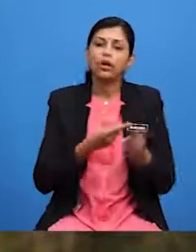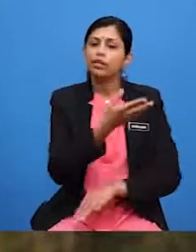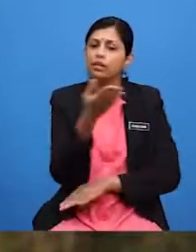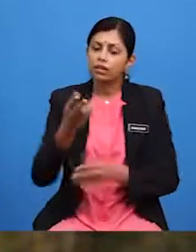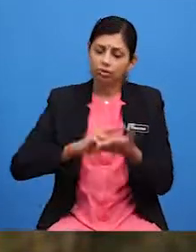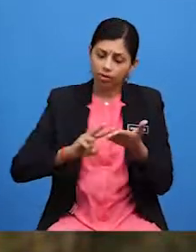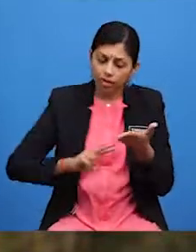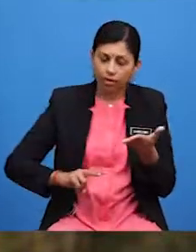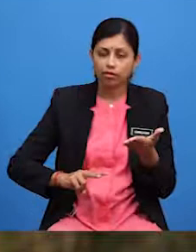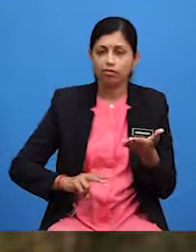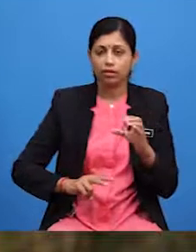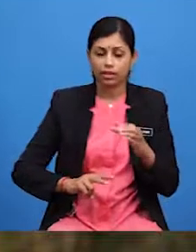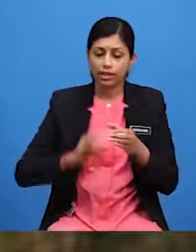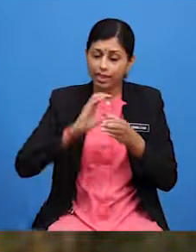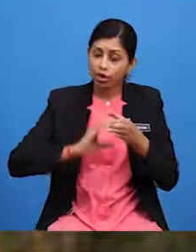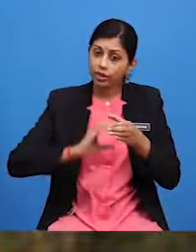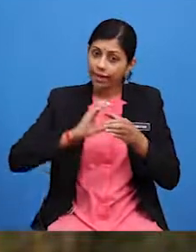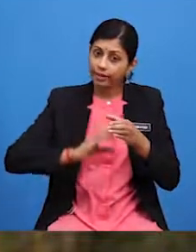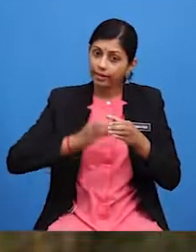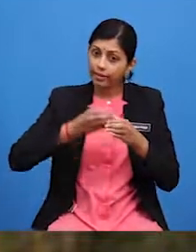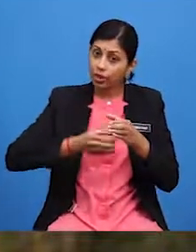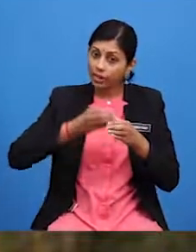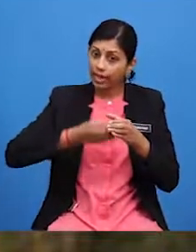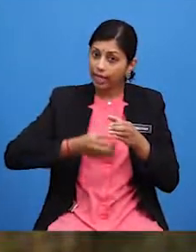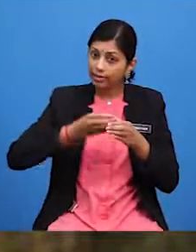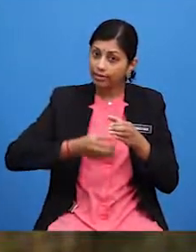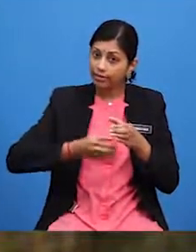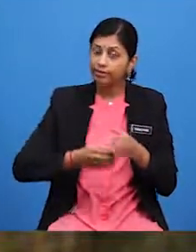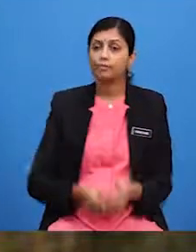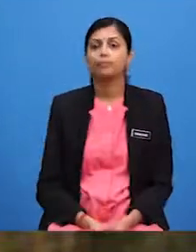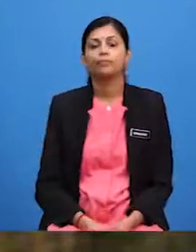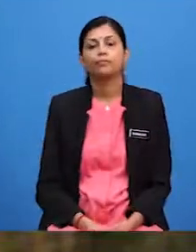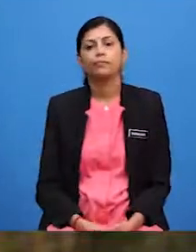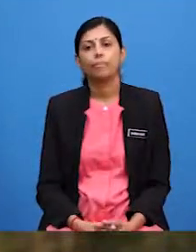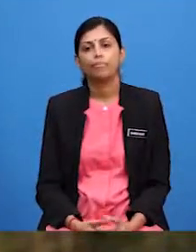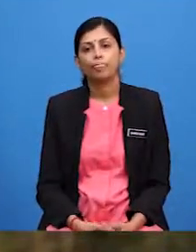that the information is well received and understood.